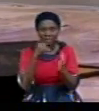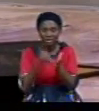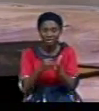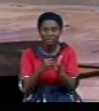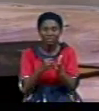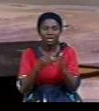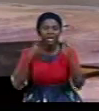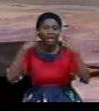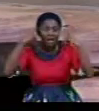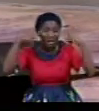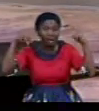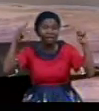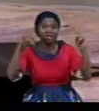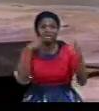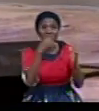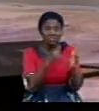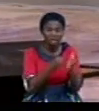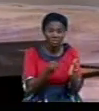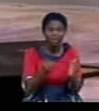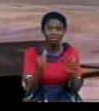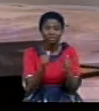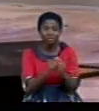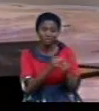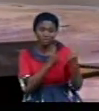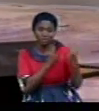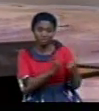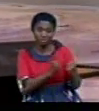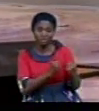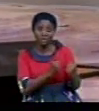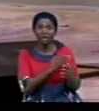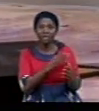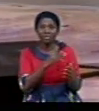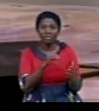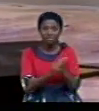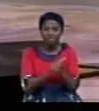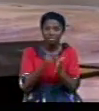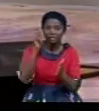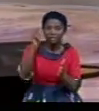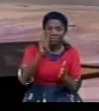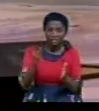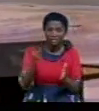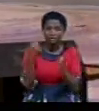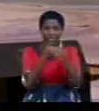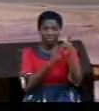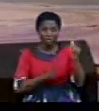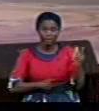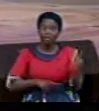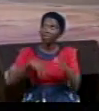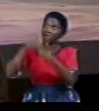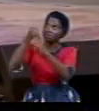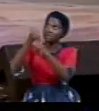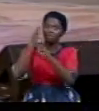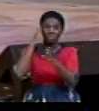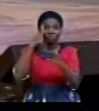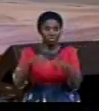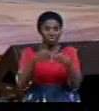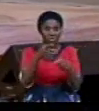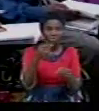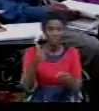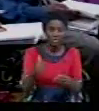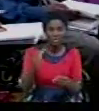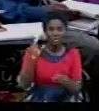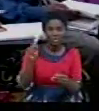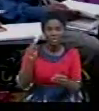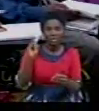instead it confidently therefore the Lord himself shall give you sign Behold